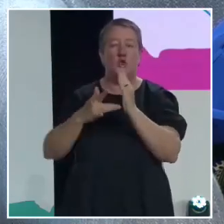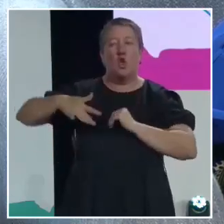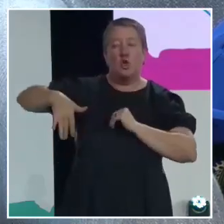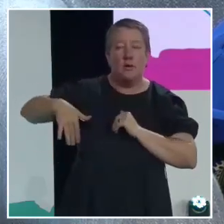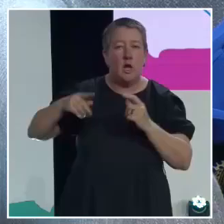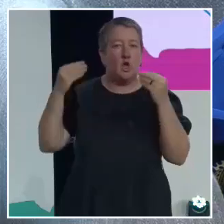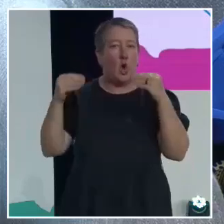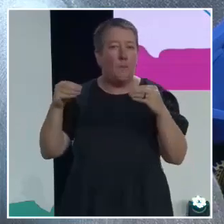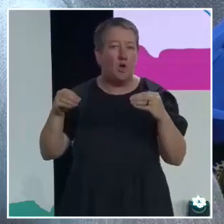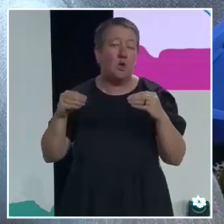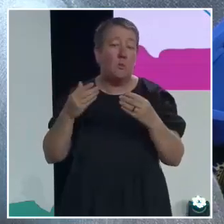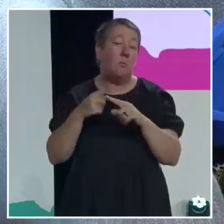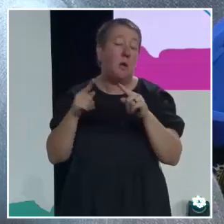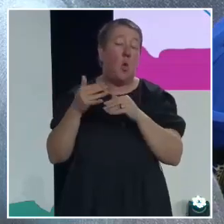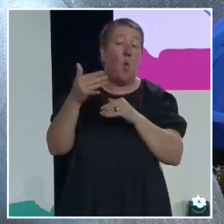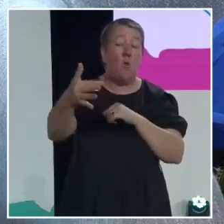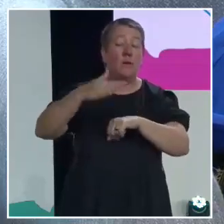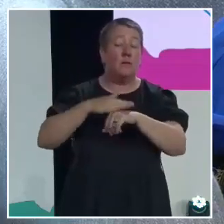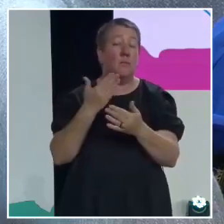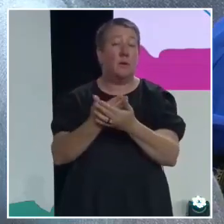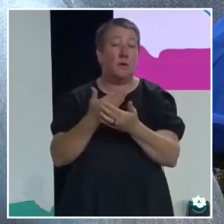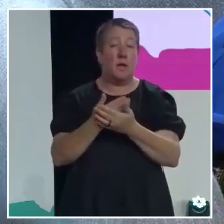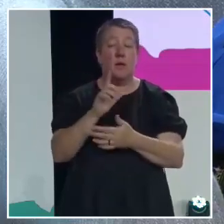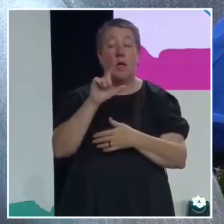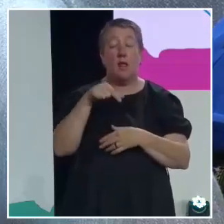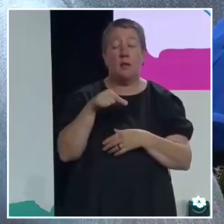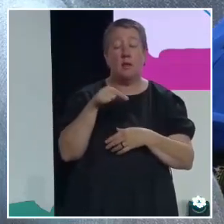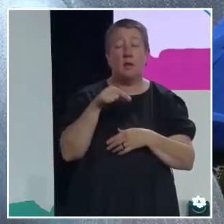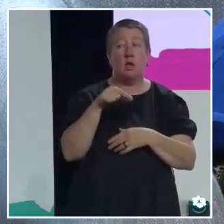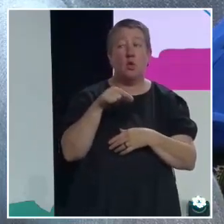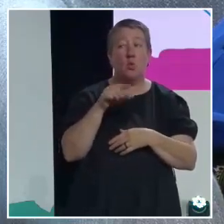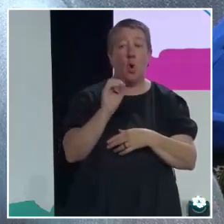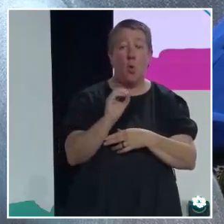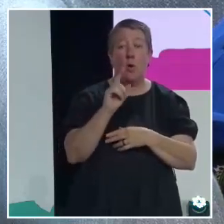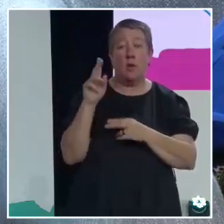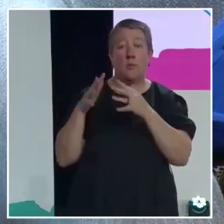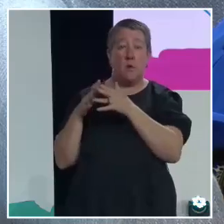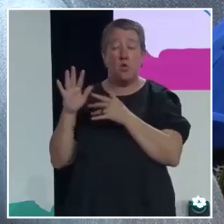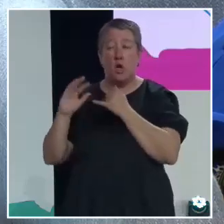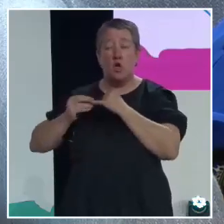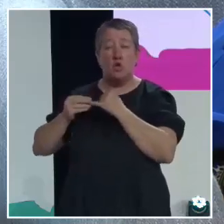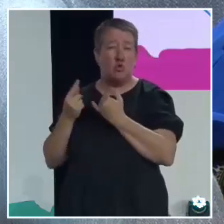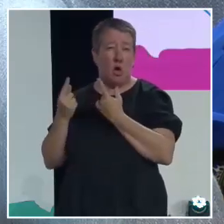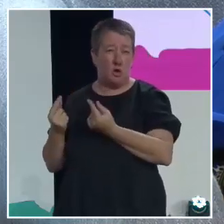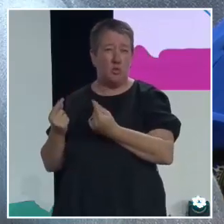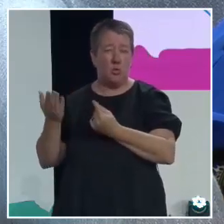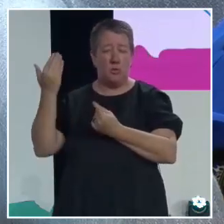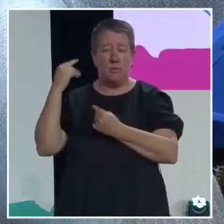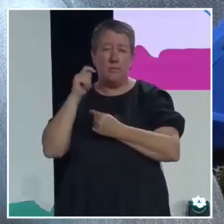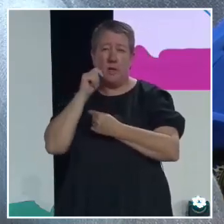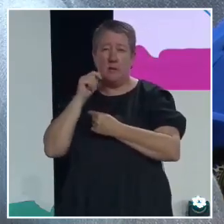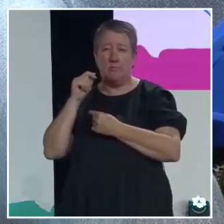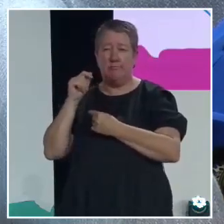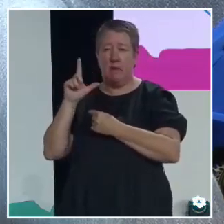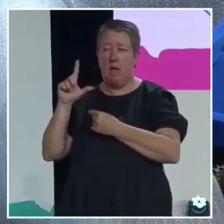but could be over time. This is what the LPO in the US was trying to do under Jigar Shah, the guy who used to run LPO